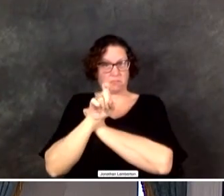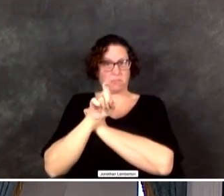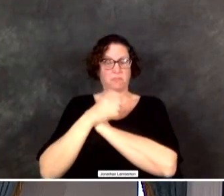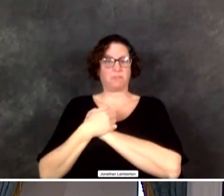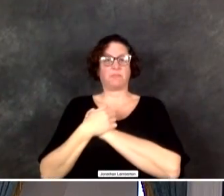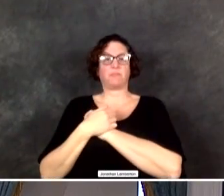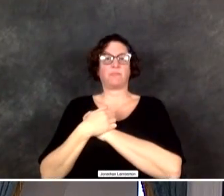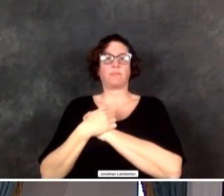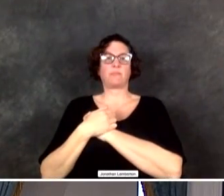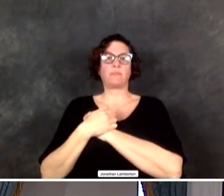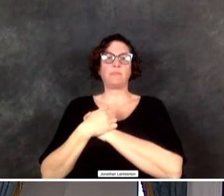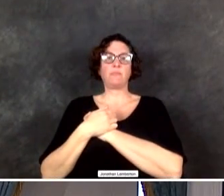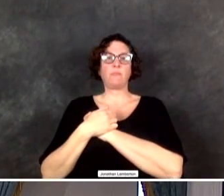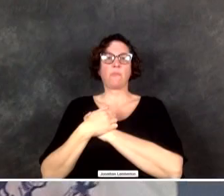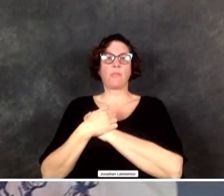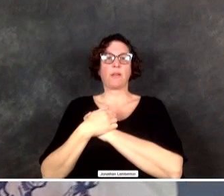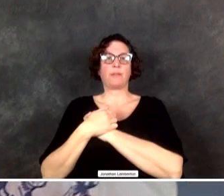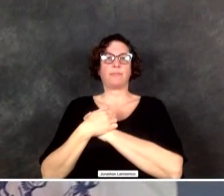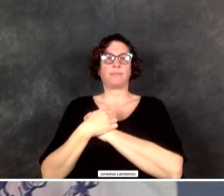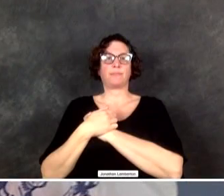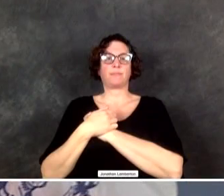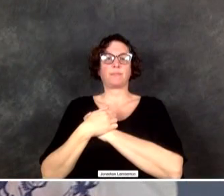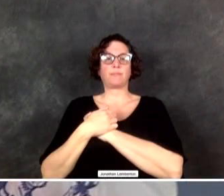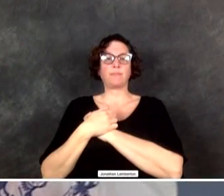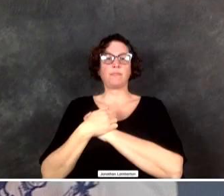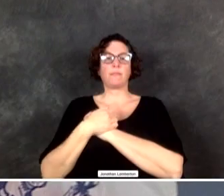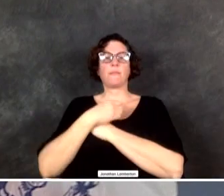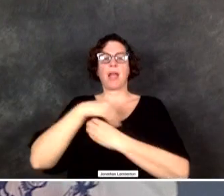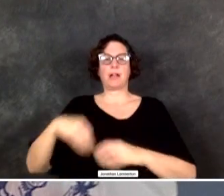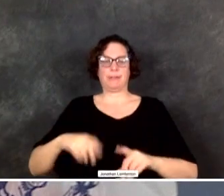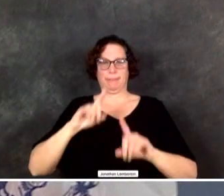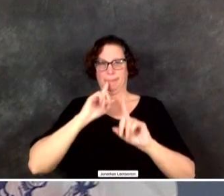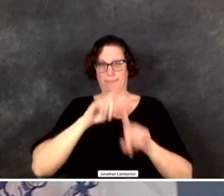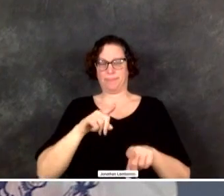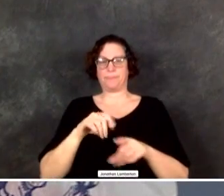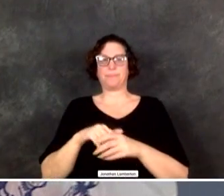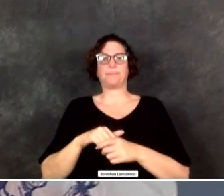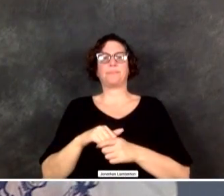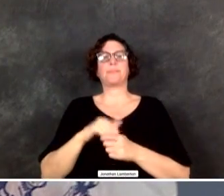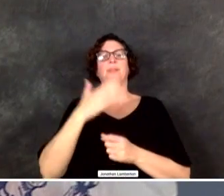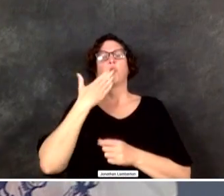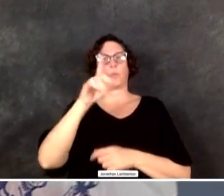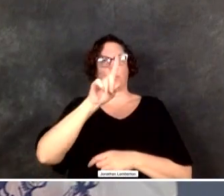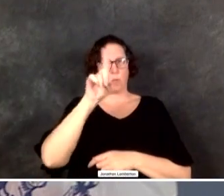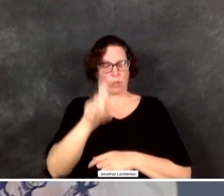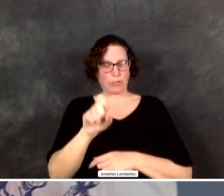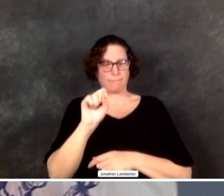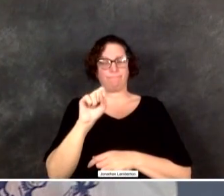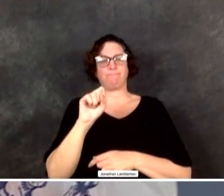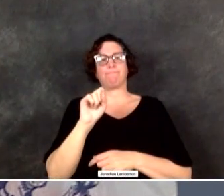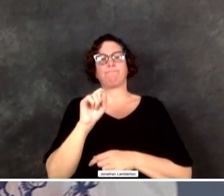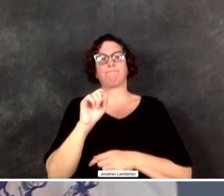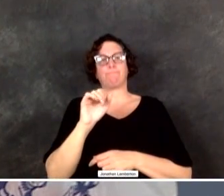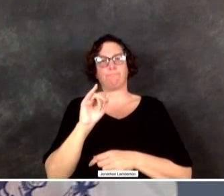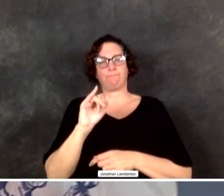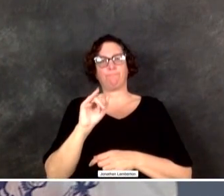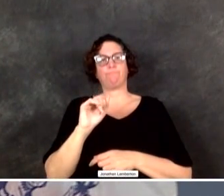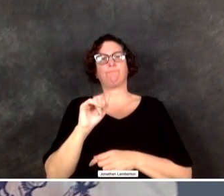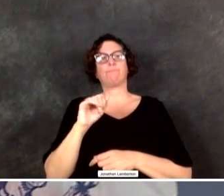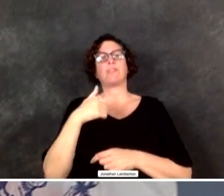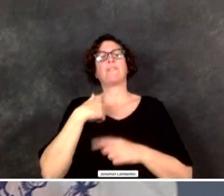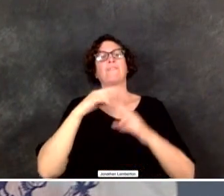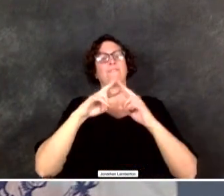you hope it will? Well, Christy, it's a great question. I'm very, very worried about the